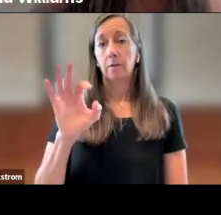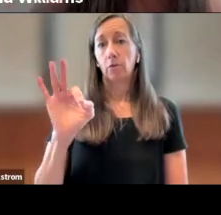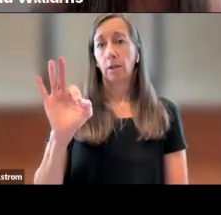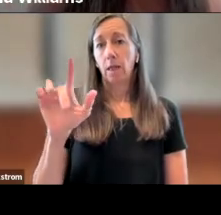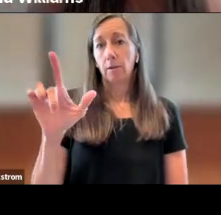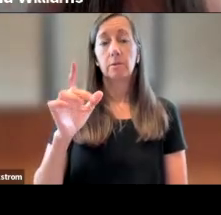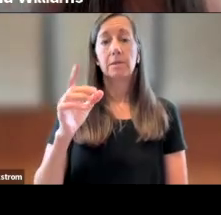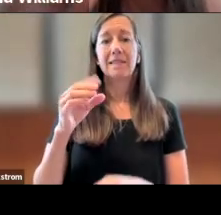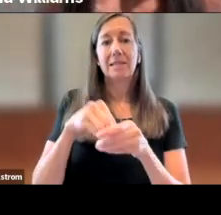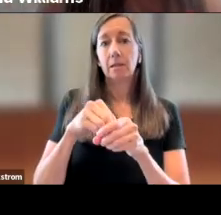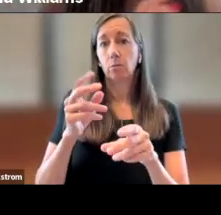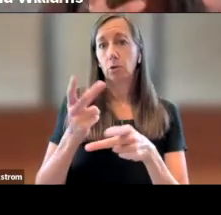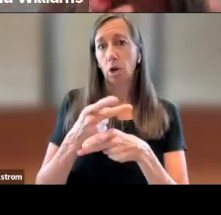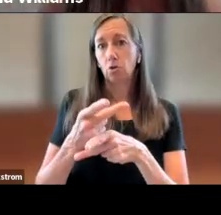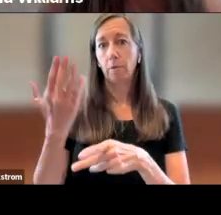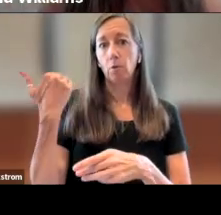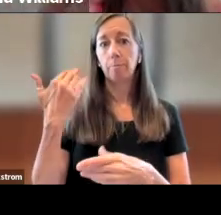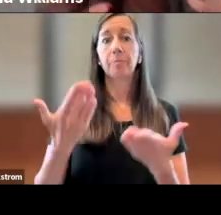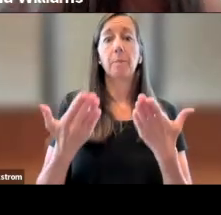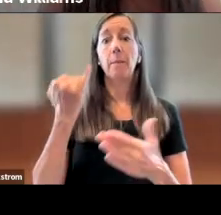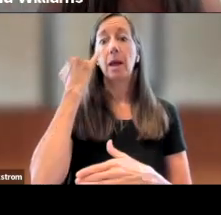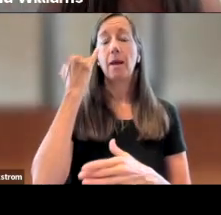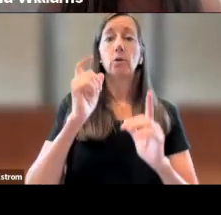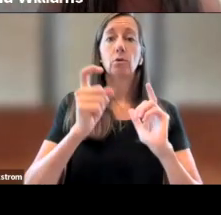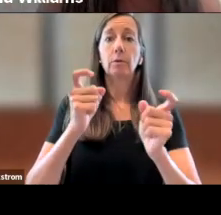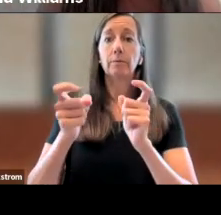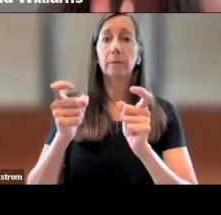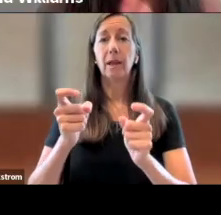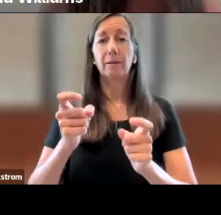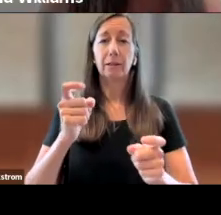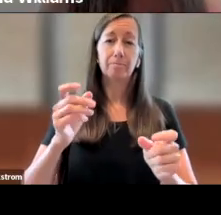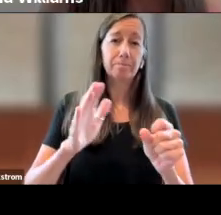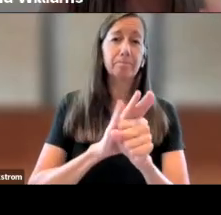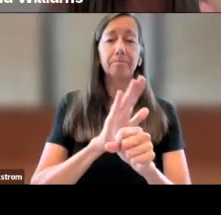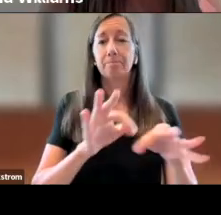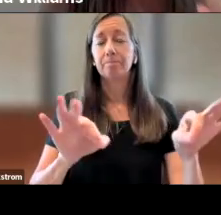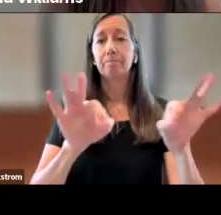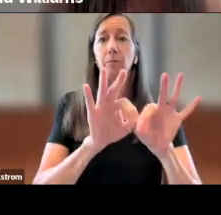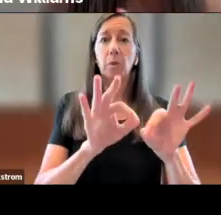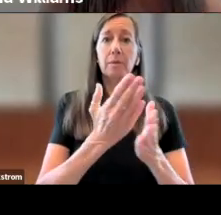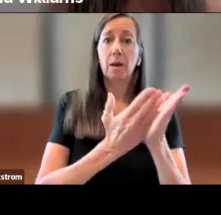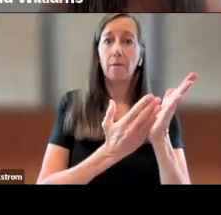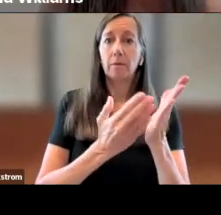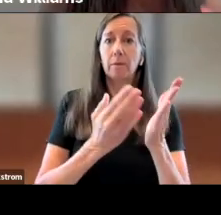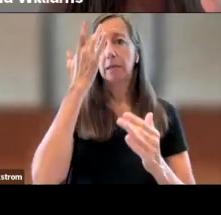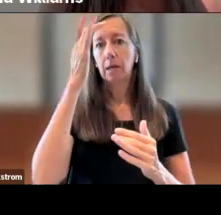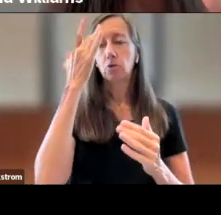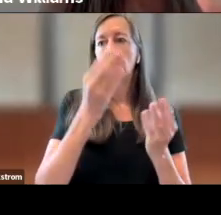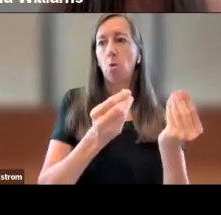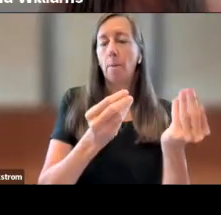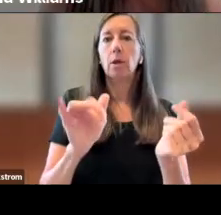So if you are contributing substantive pieces of intellectual property, meaning design,